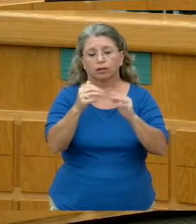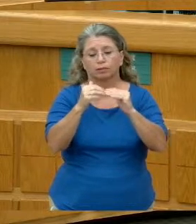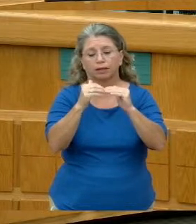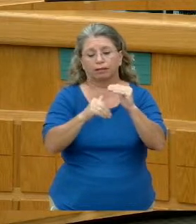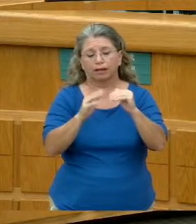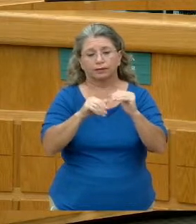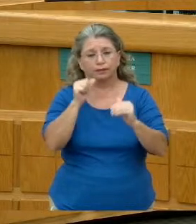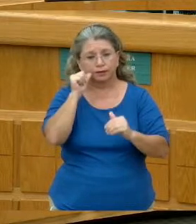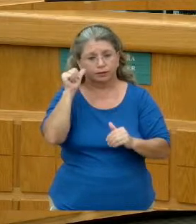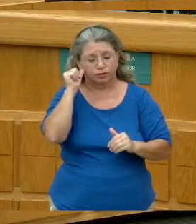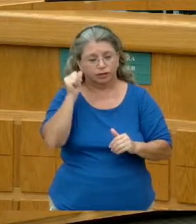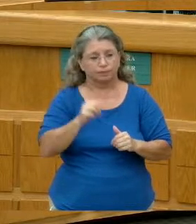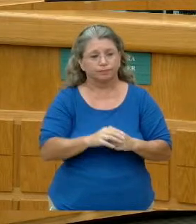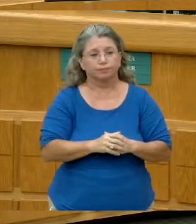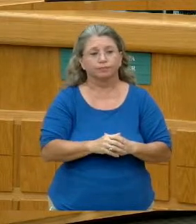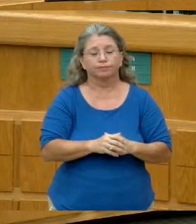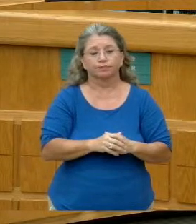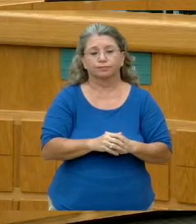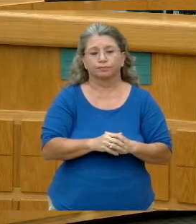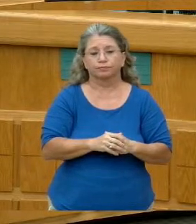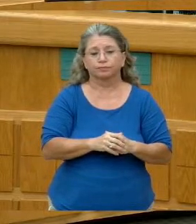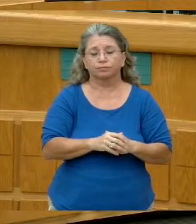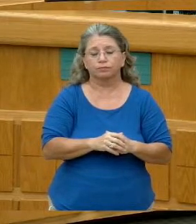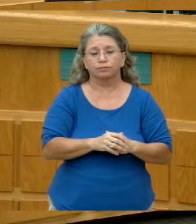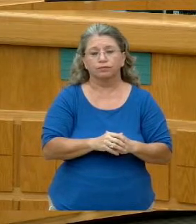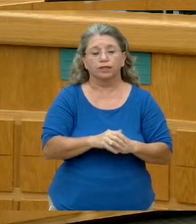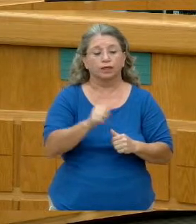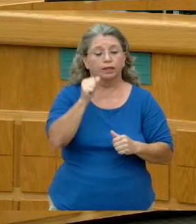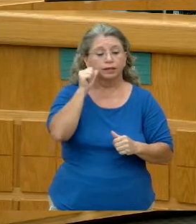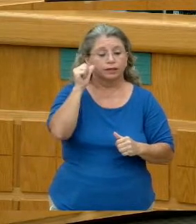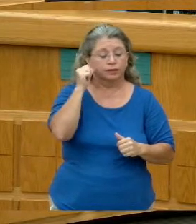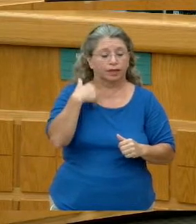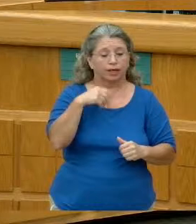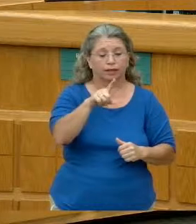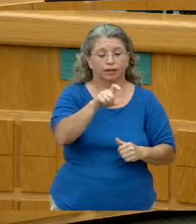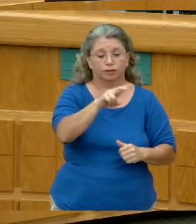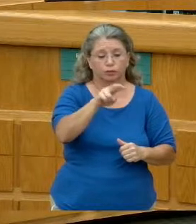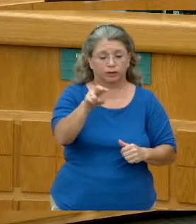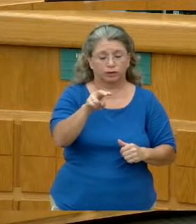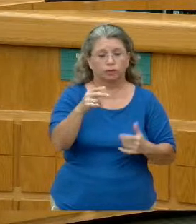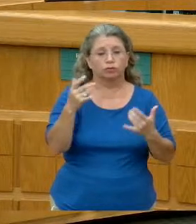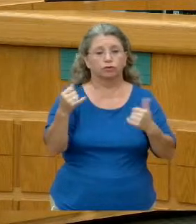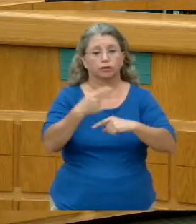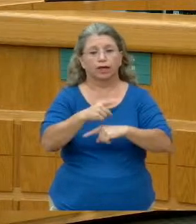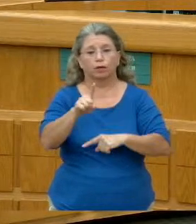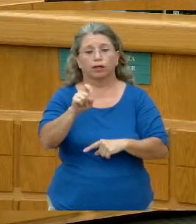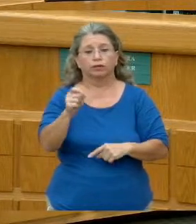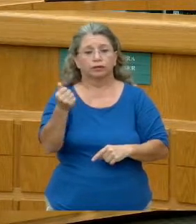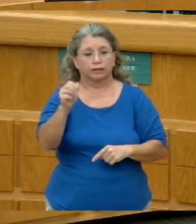So six fewer than yesterday. Yesterday we had 122, so today 116.